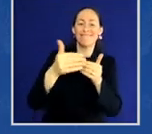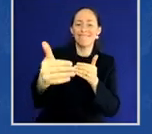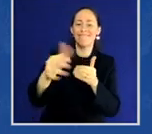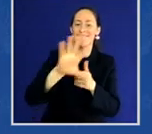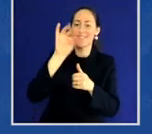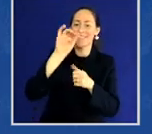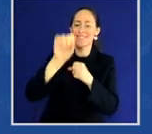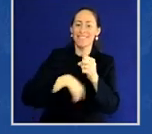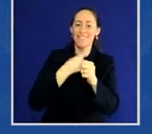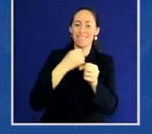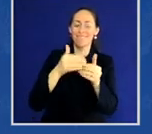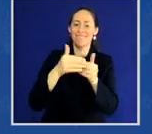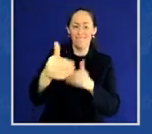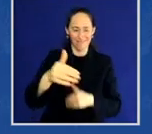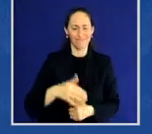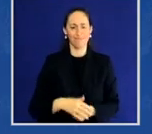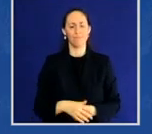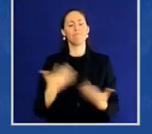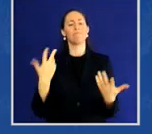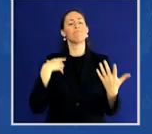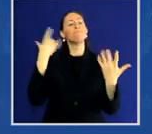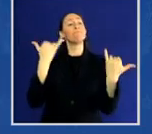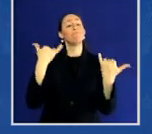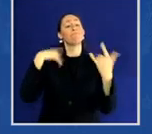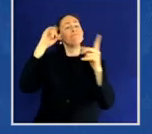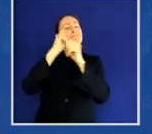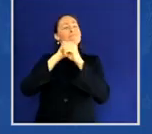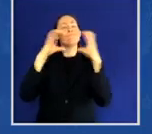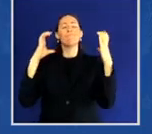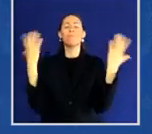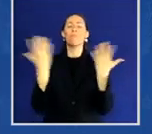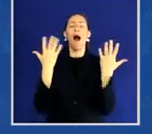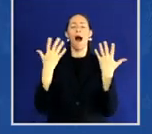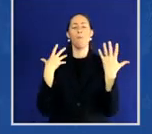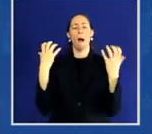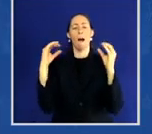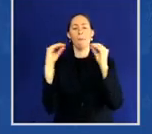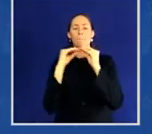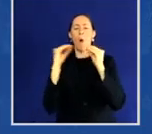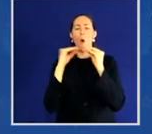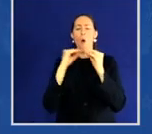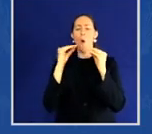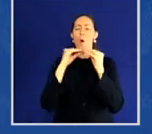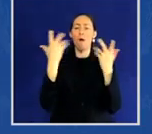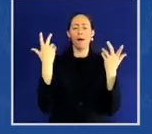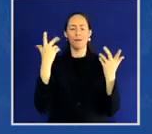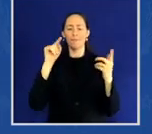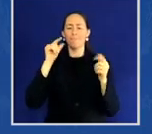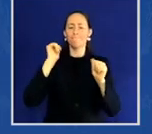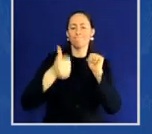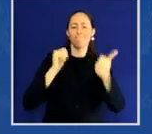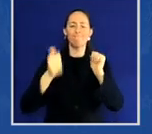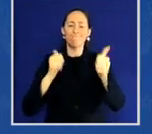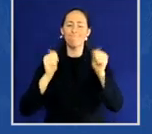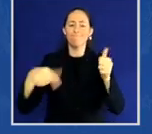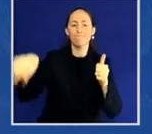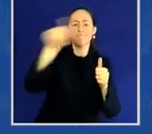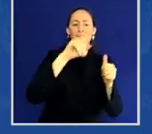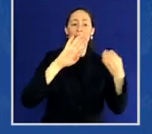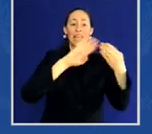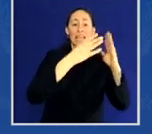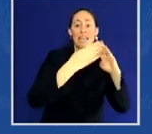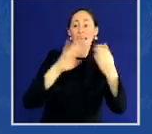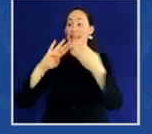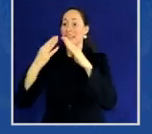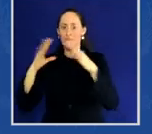to 160 new communities throughout the United States, and by building new and improved corridors in over 25